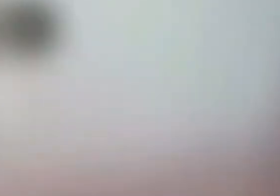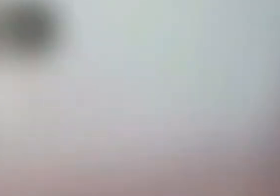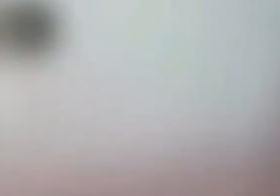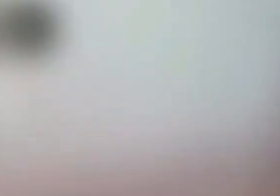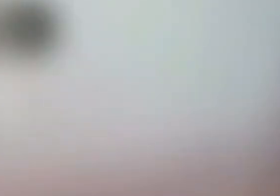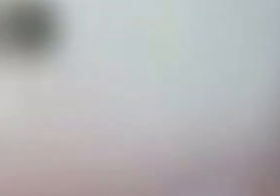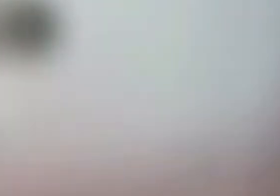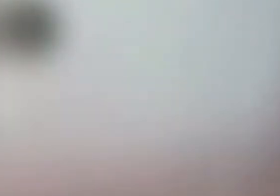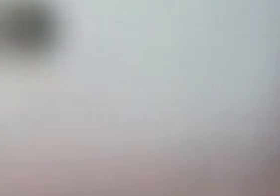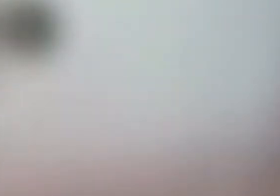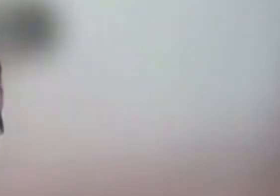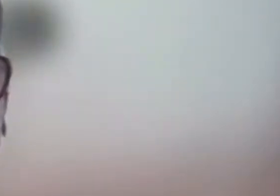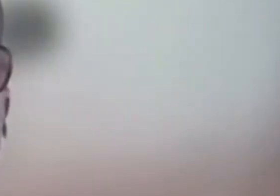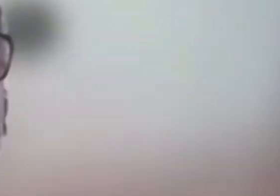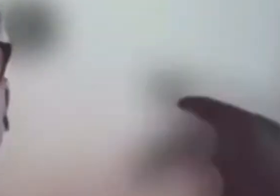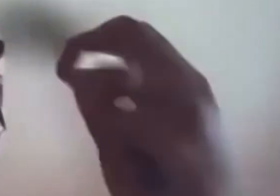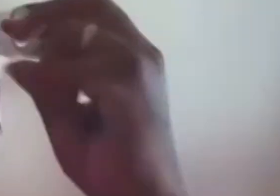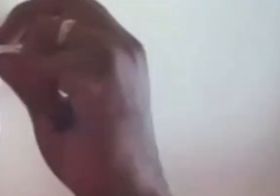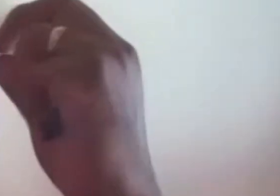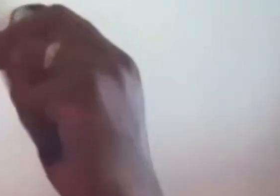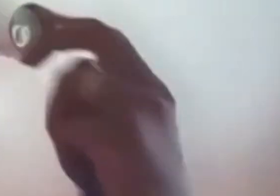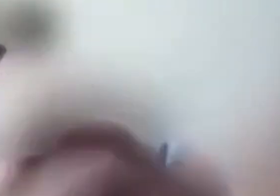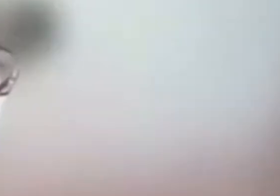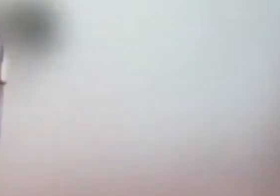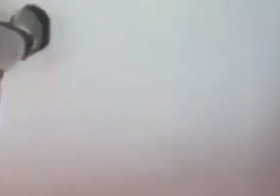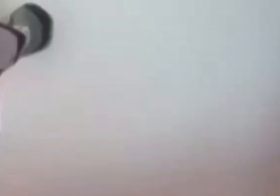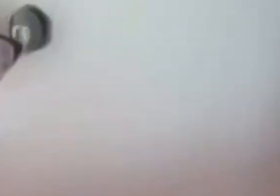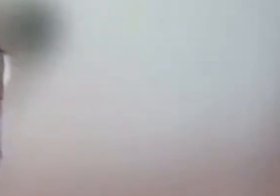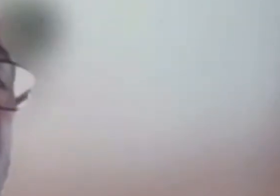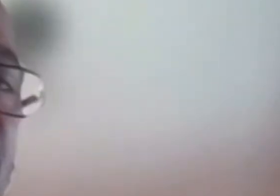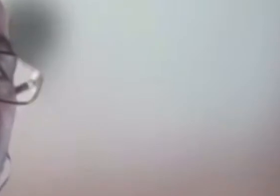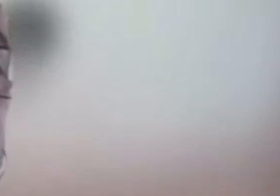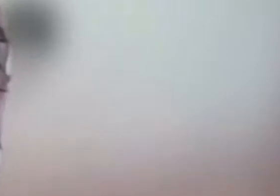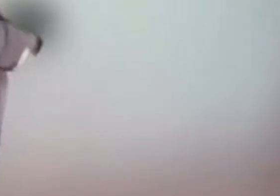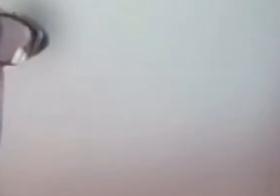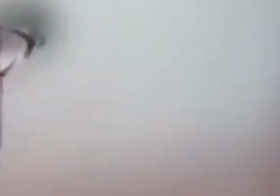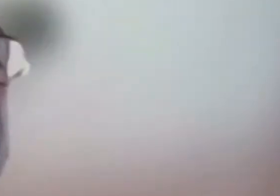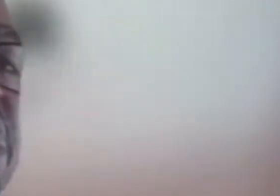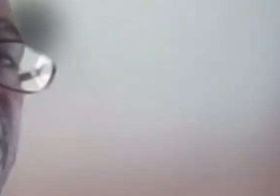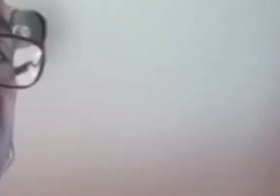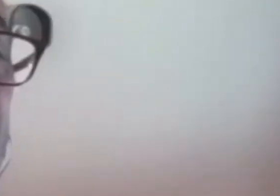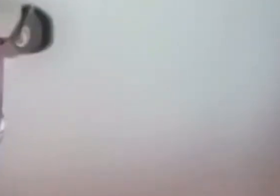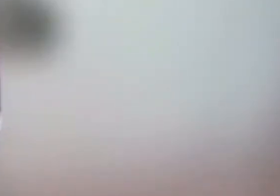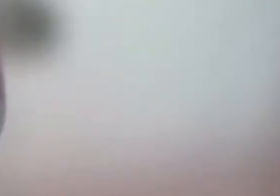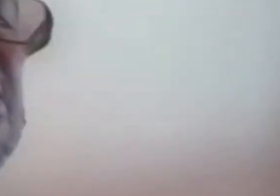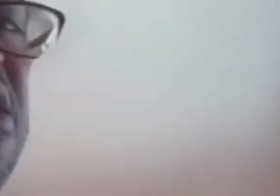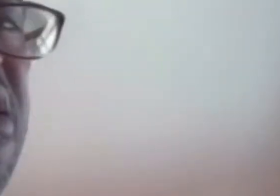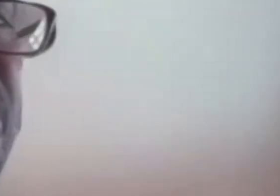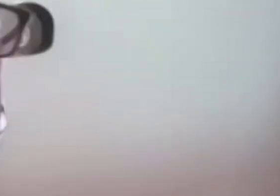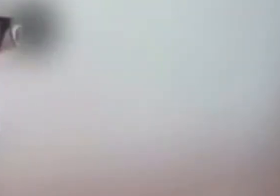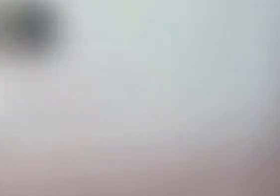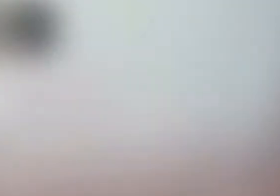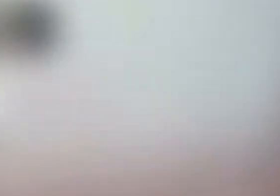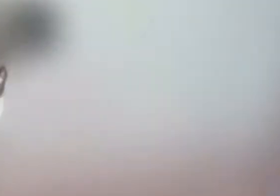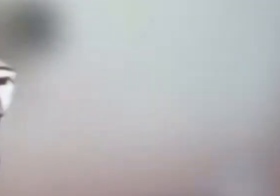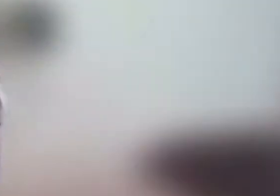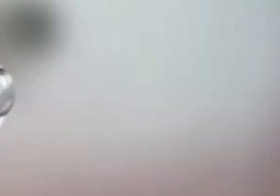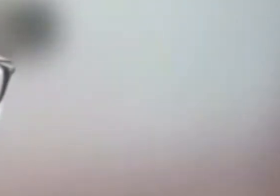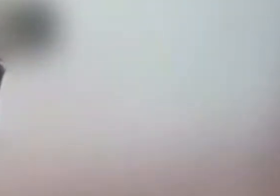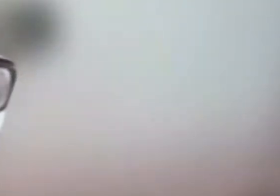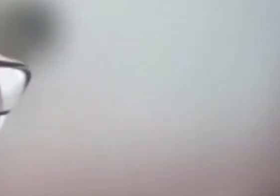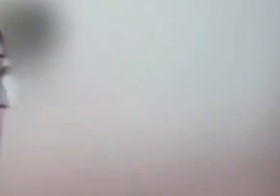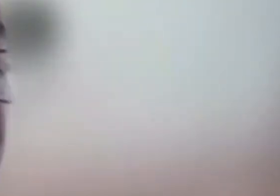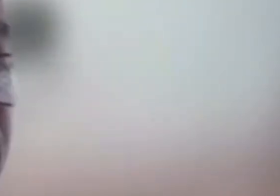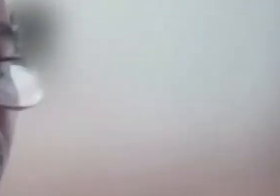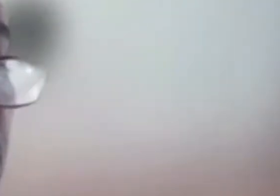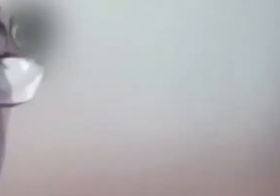receive 50 requests at the same time, we may not be able to honor all of them immediately. There may be